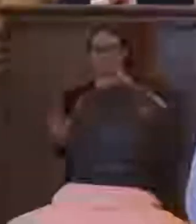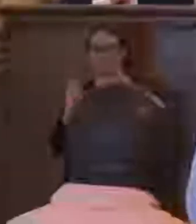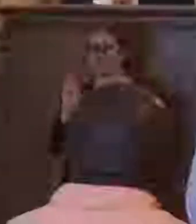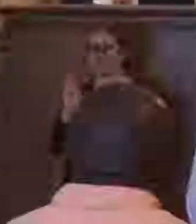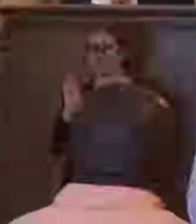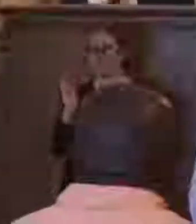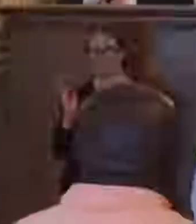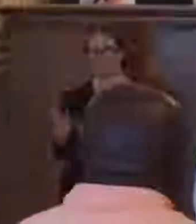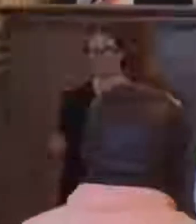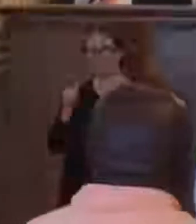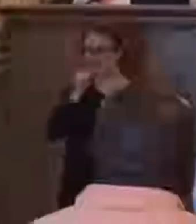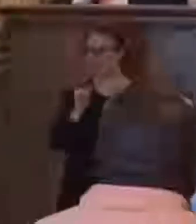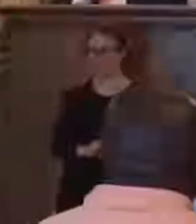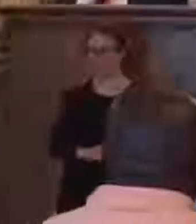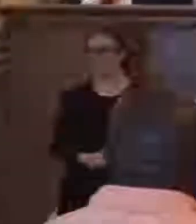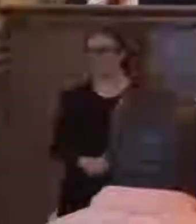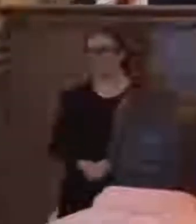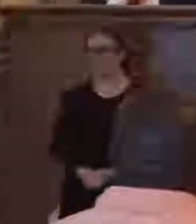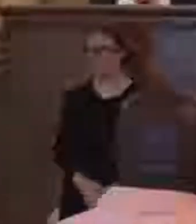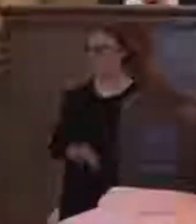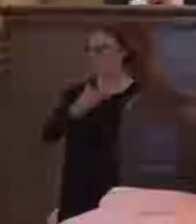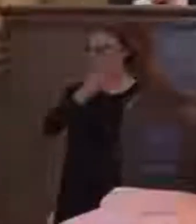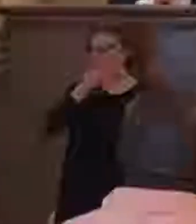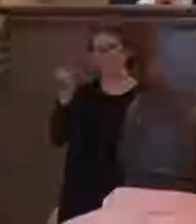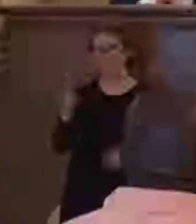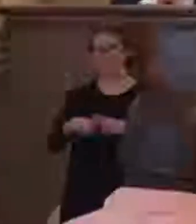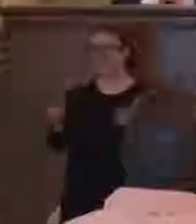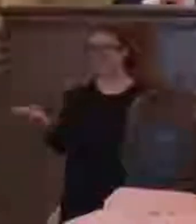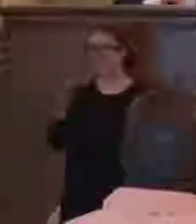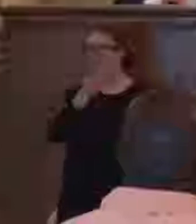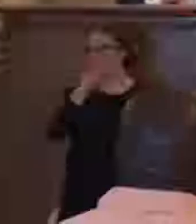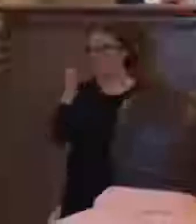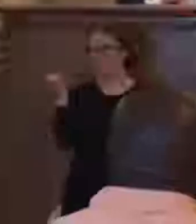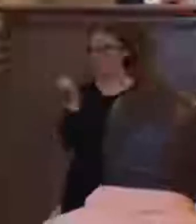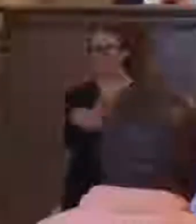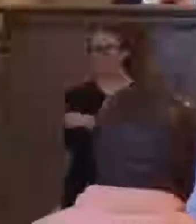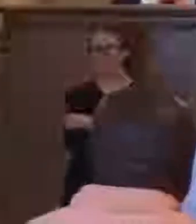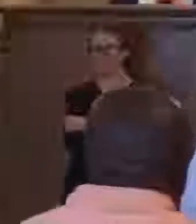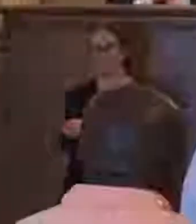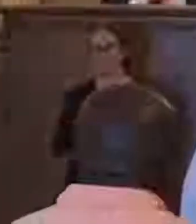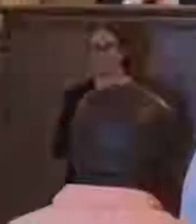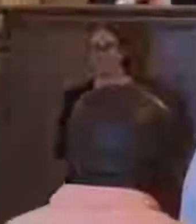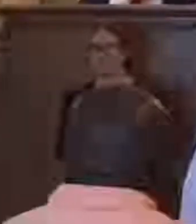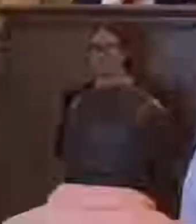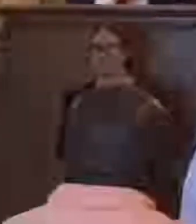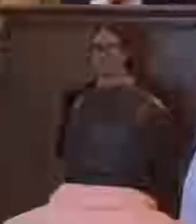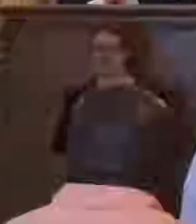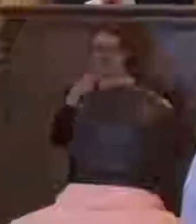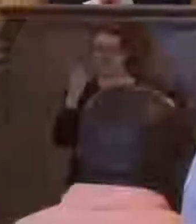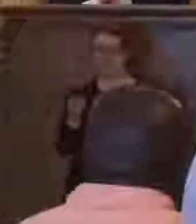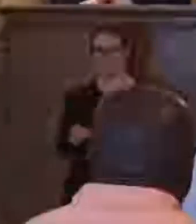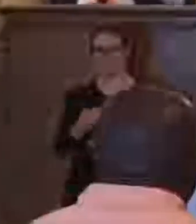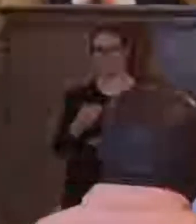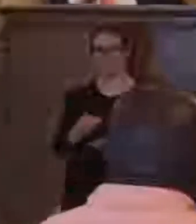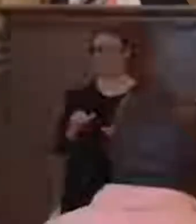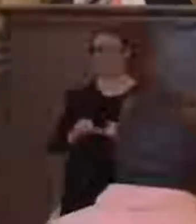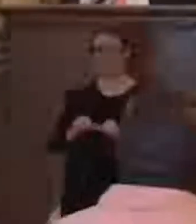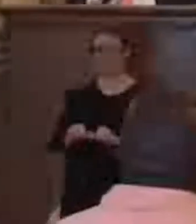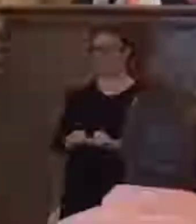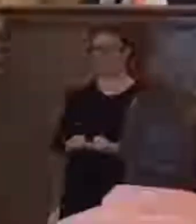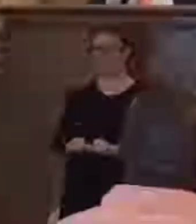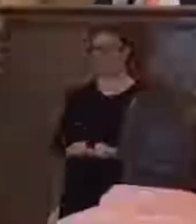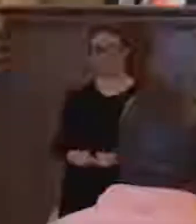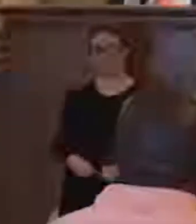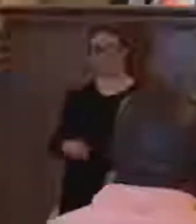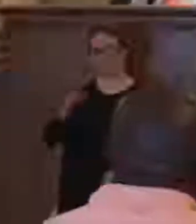Y'all really did. I'm going to say it every time. Y'all got the best. And we love them. And I'll tell you what, before we continue, I'll tell you something